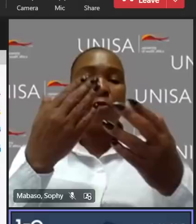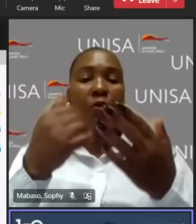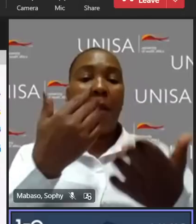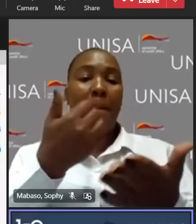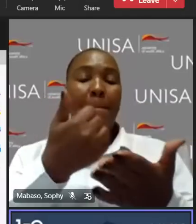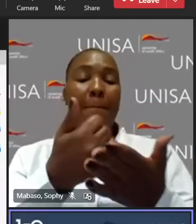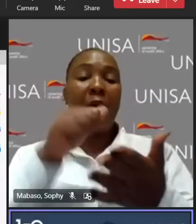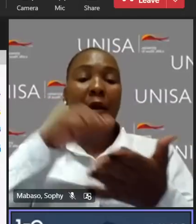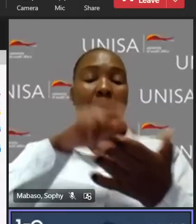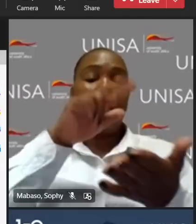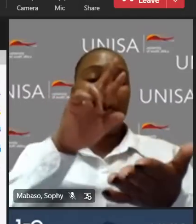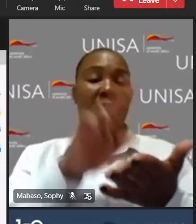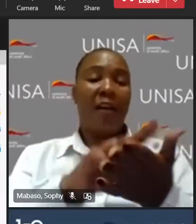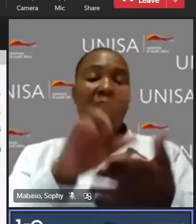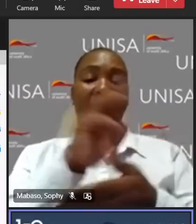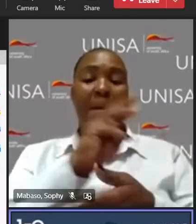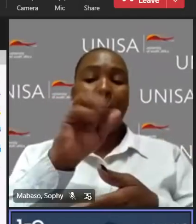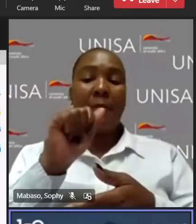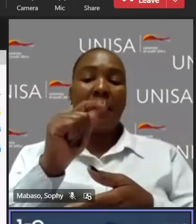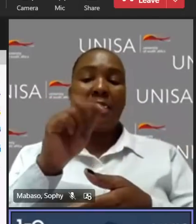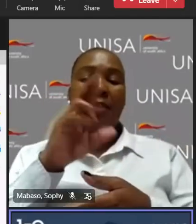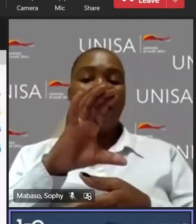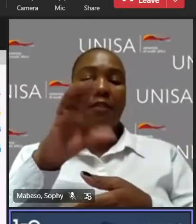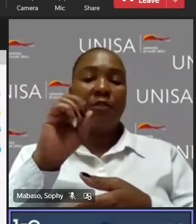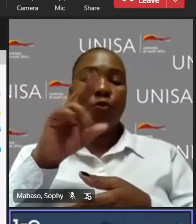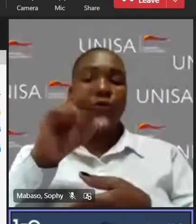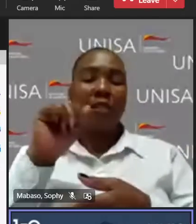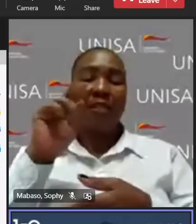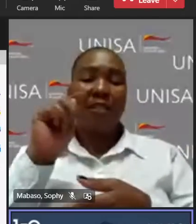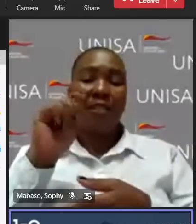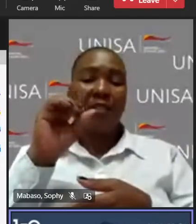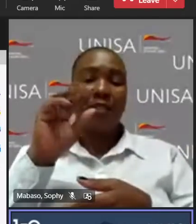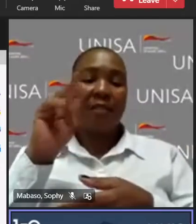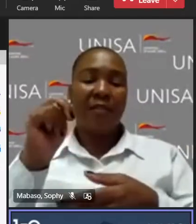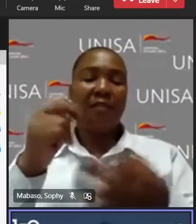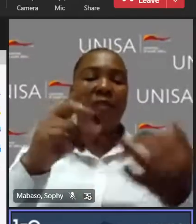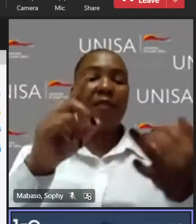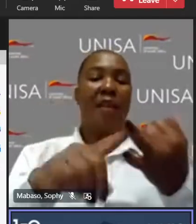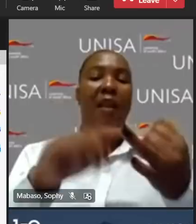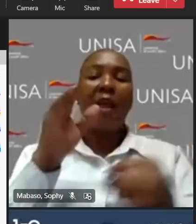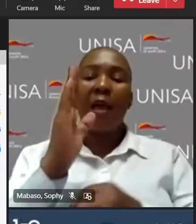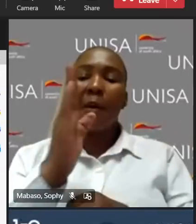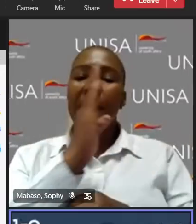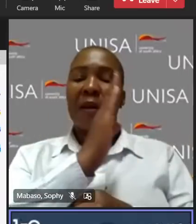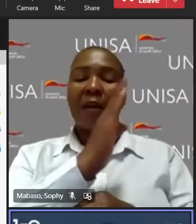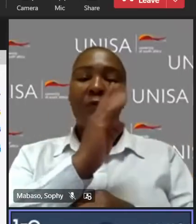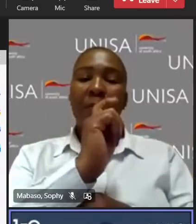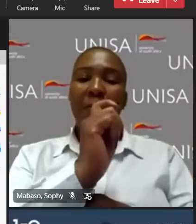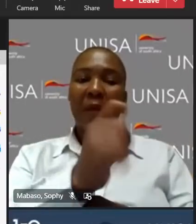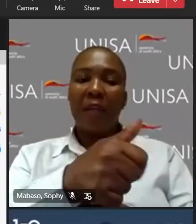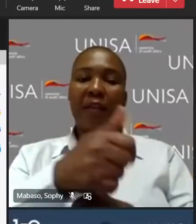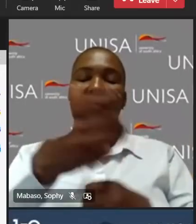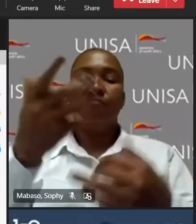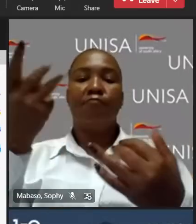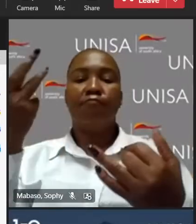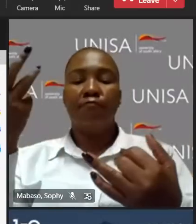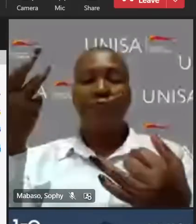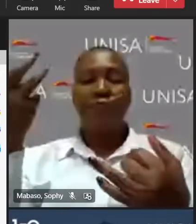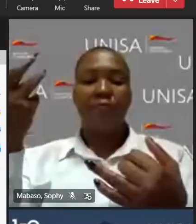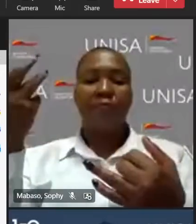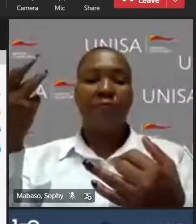you click on that. There's a library fine. If you want to pay, let's say,